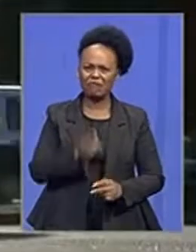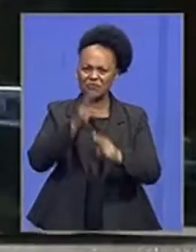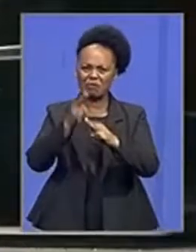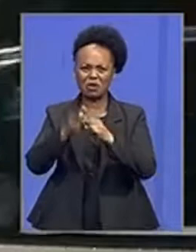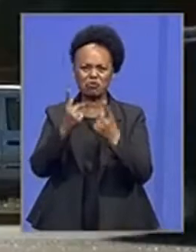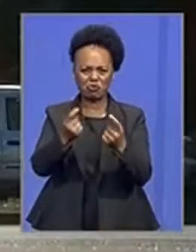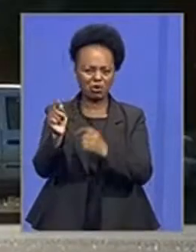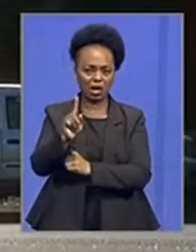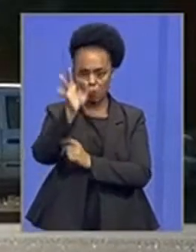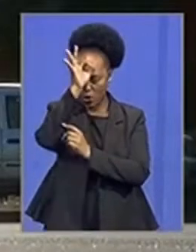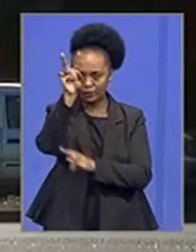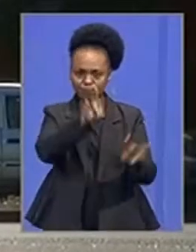surprised we not.